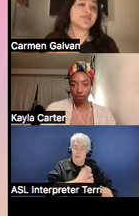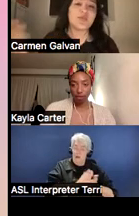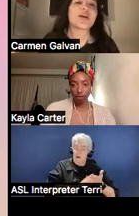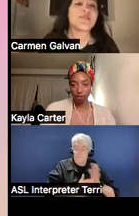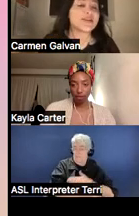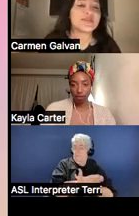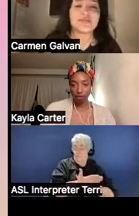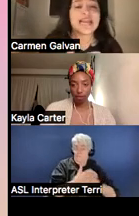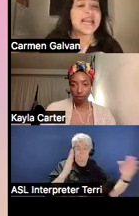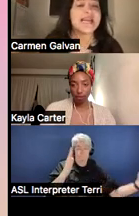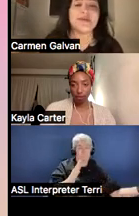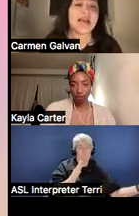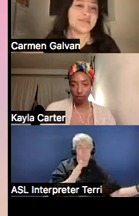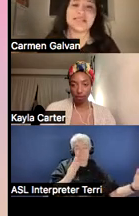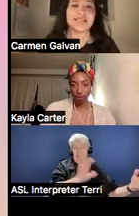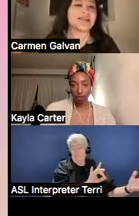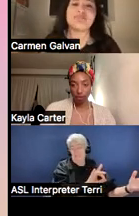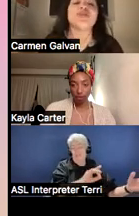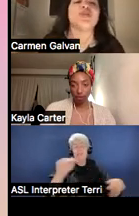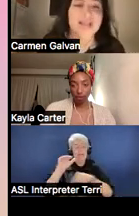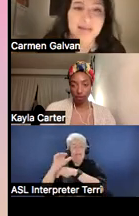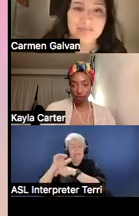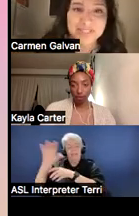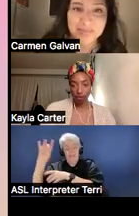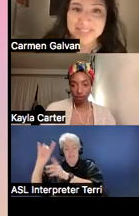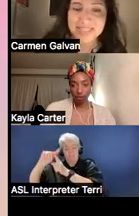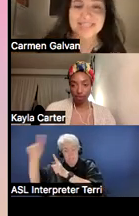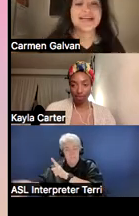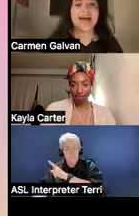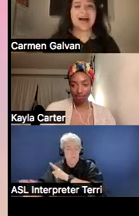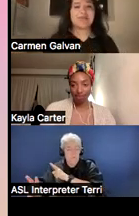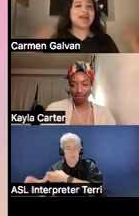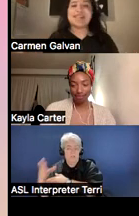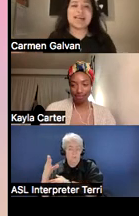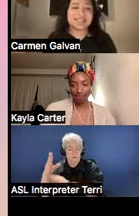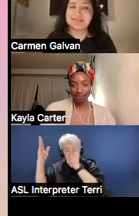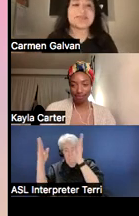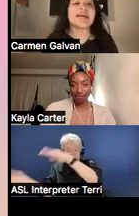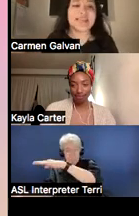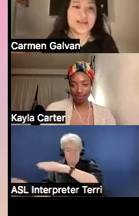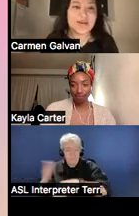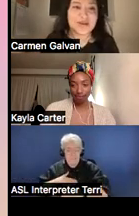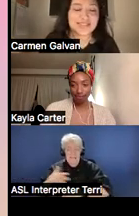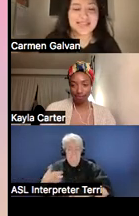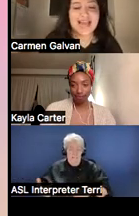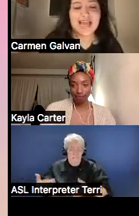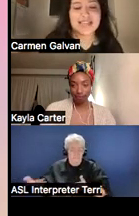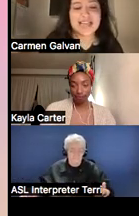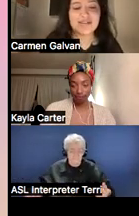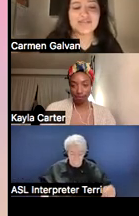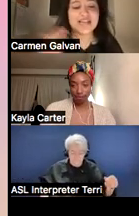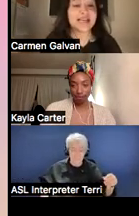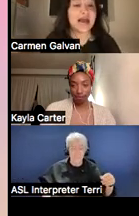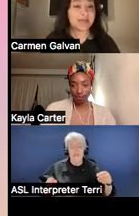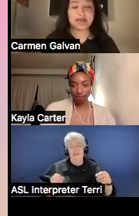myself, work better from like 8 p.m. to like 2 a.m. for some reason. And that's how that works. And